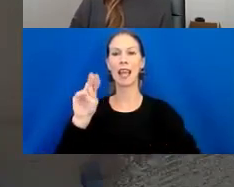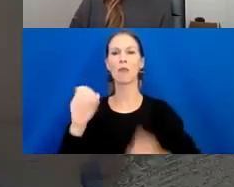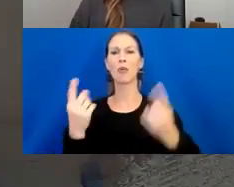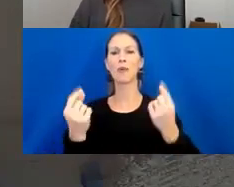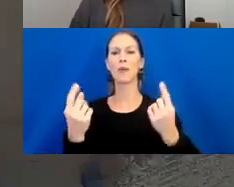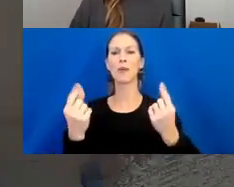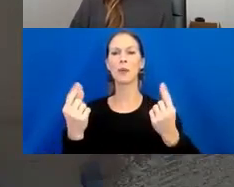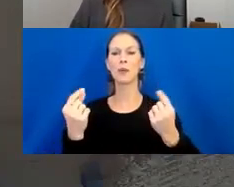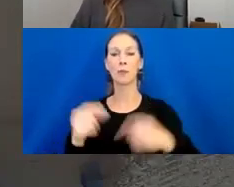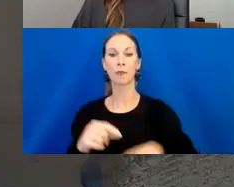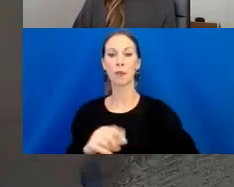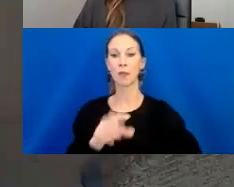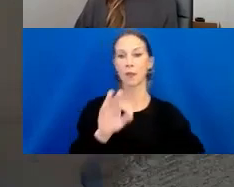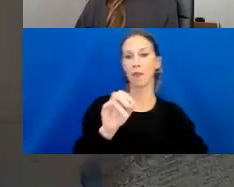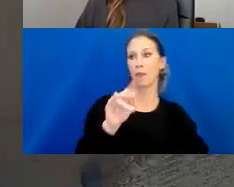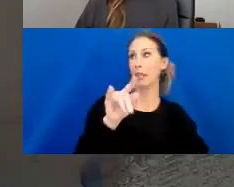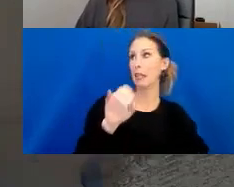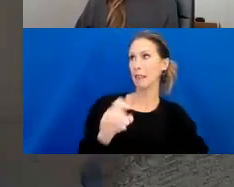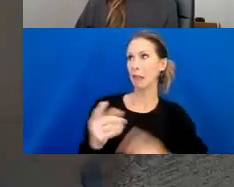if you have a paper in the system,